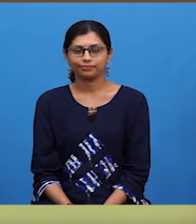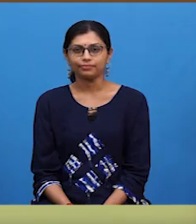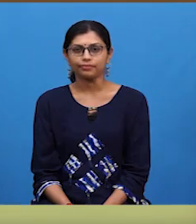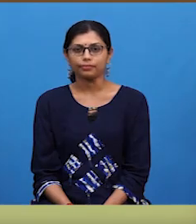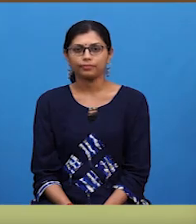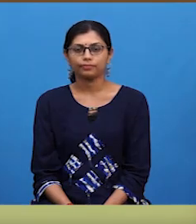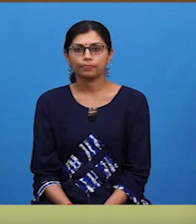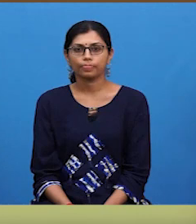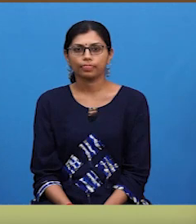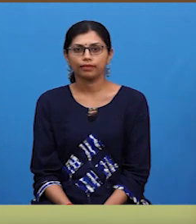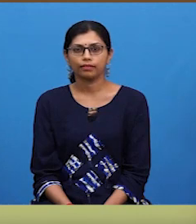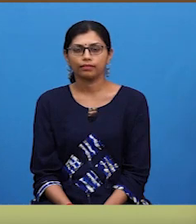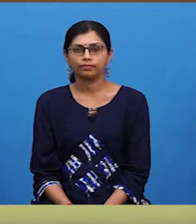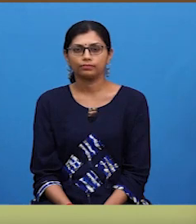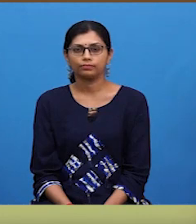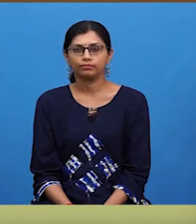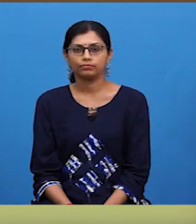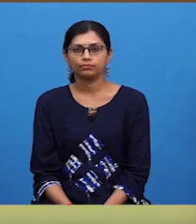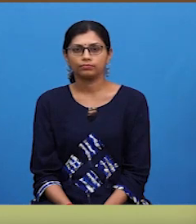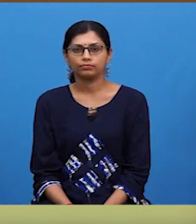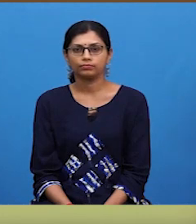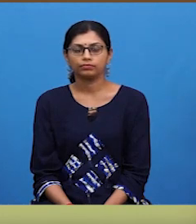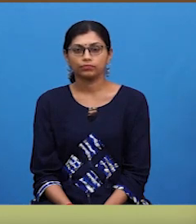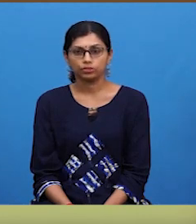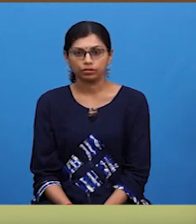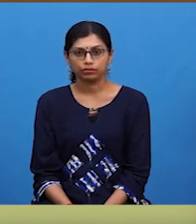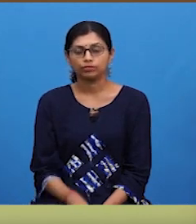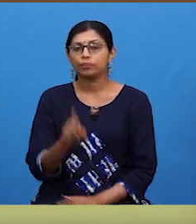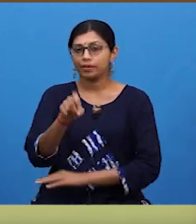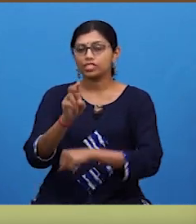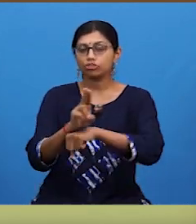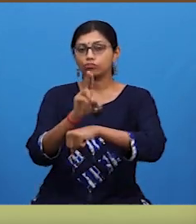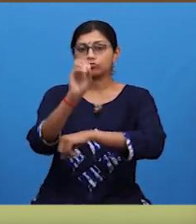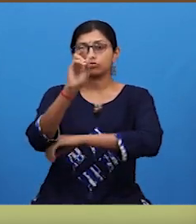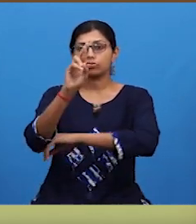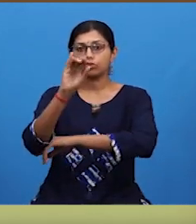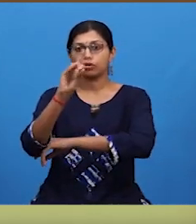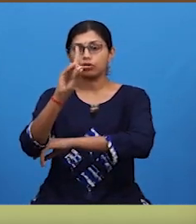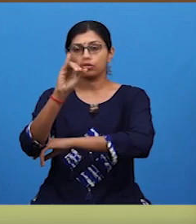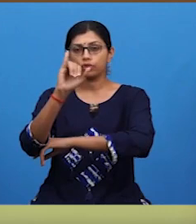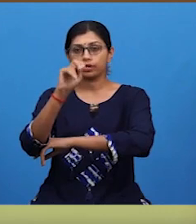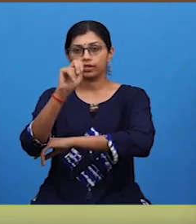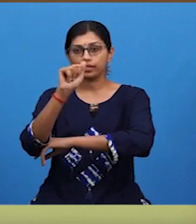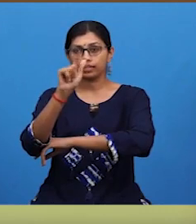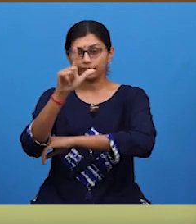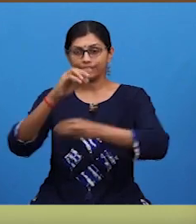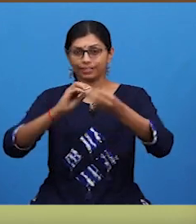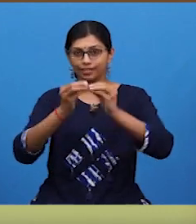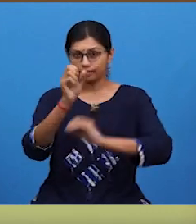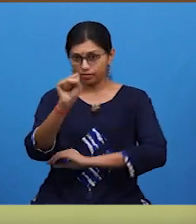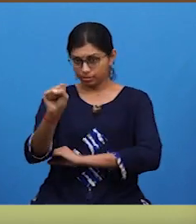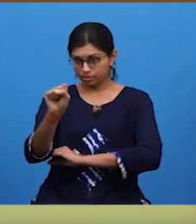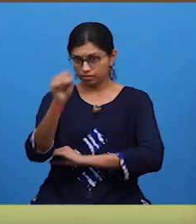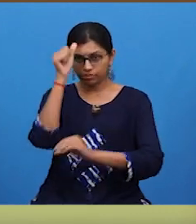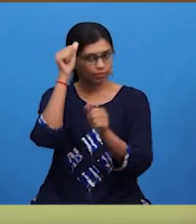So, when telling dates, we have to use the ordinal numbers. And do you remember why is